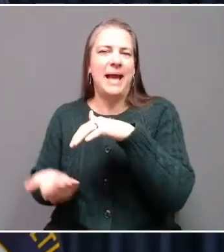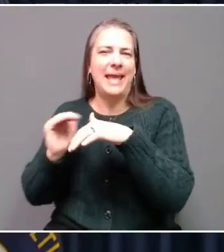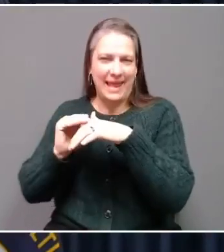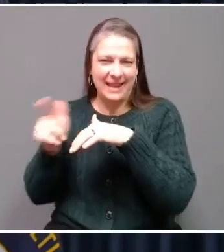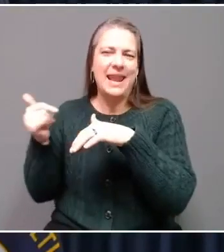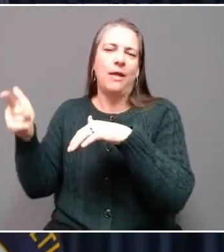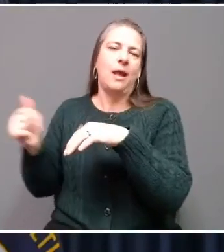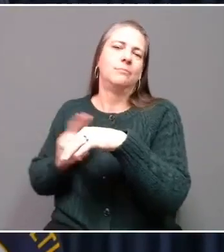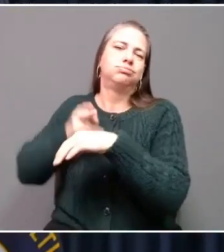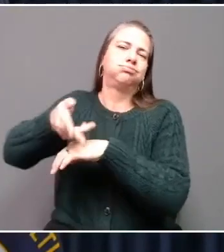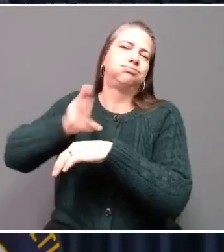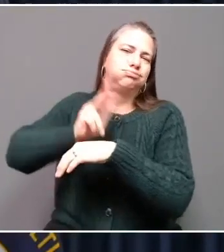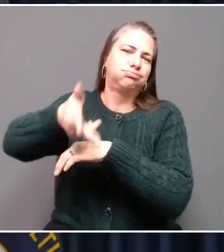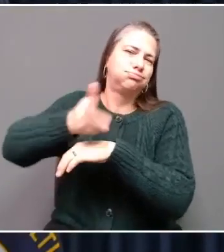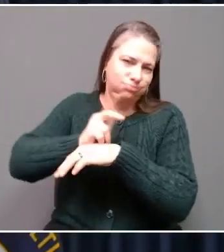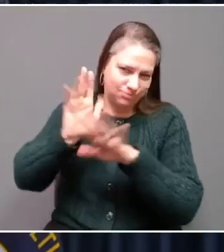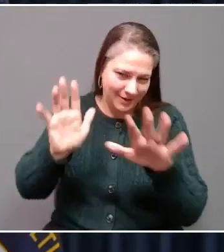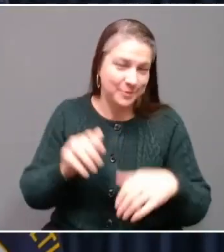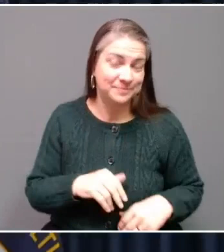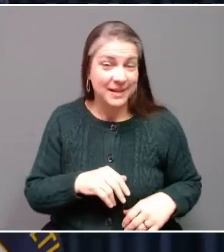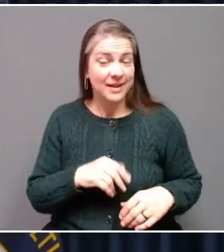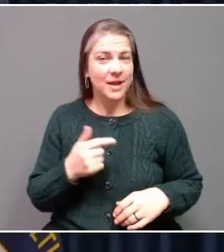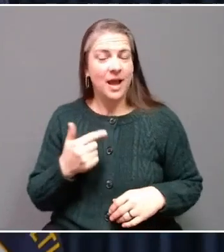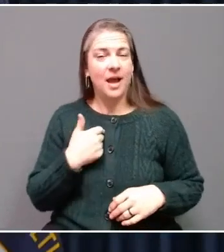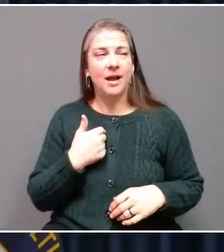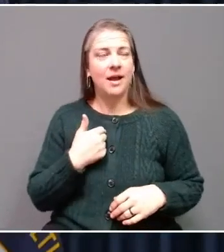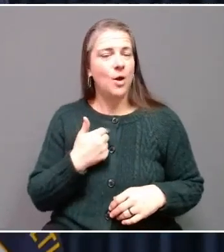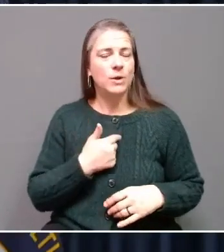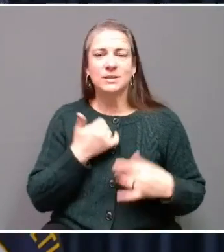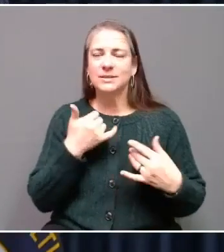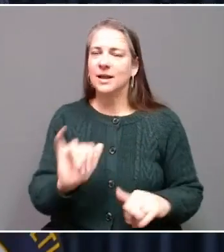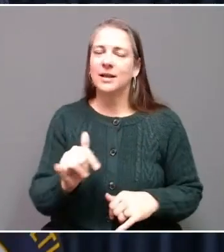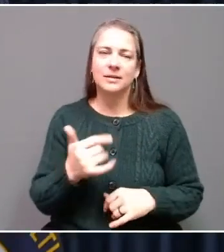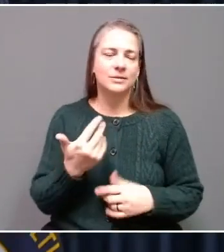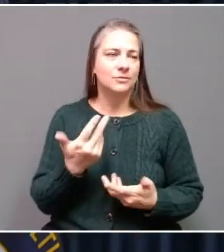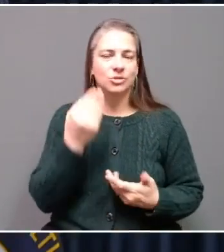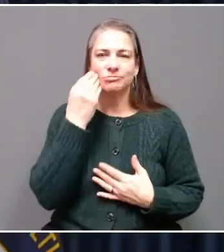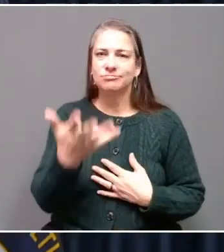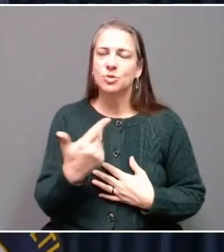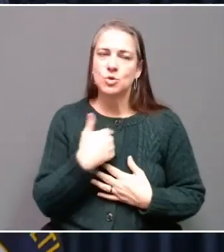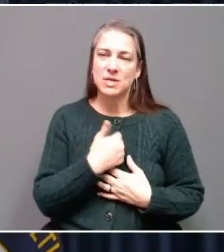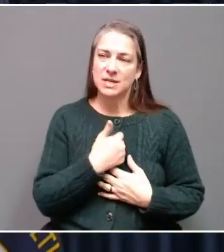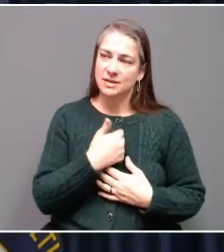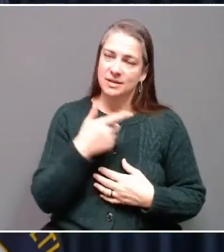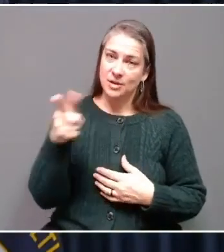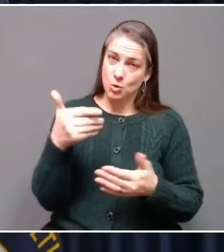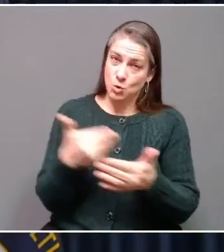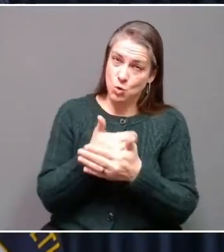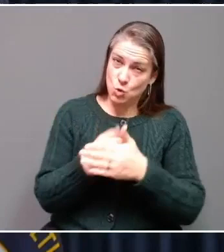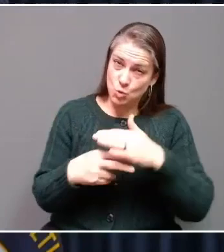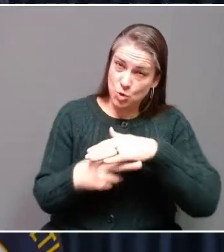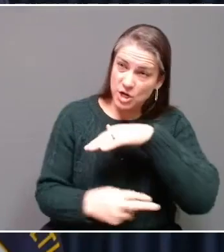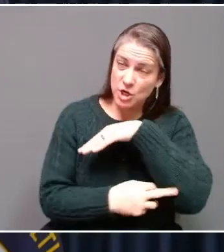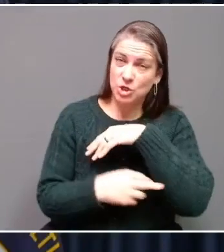talk about building resiliently, I have stood on top of a new bridge in an area that was previously washed